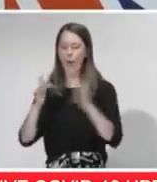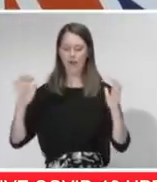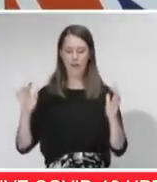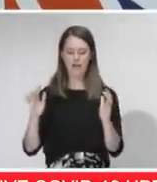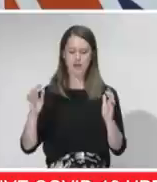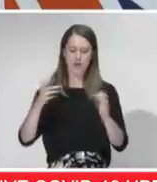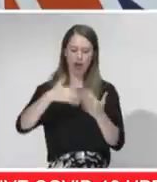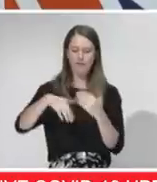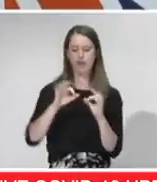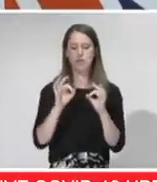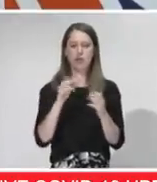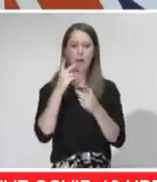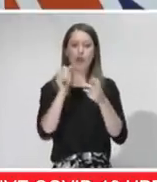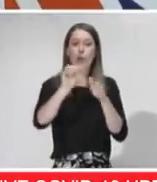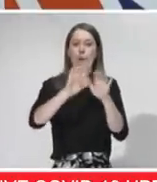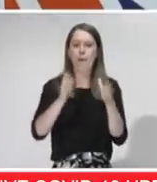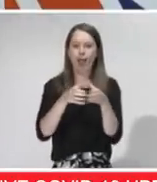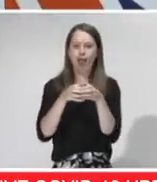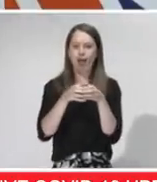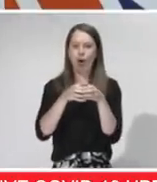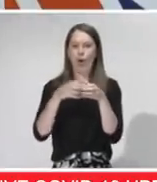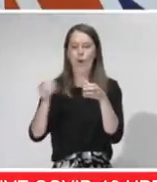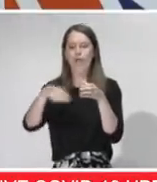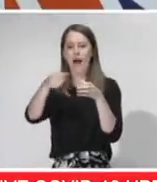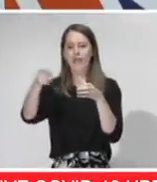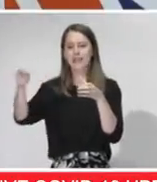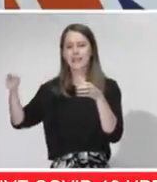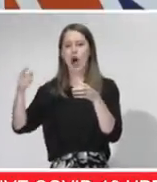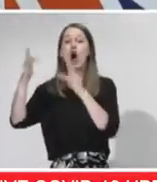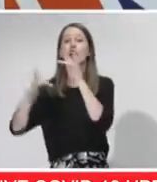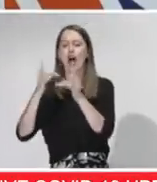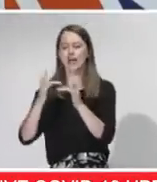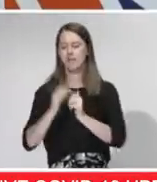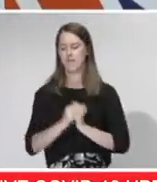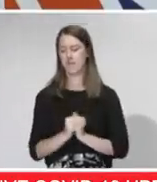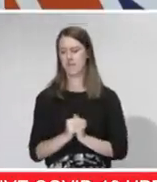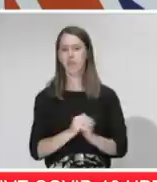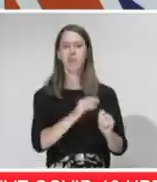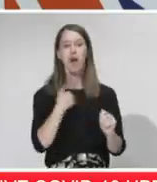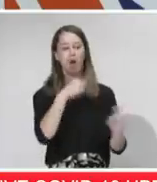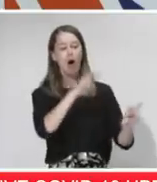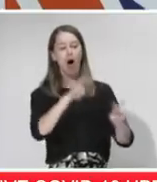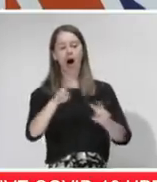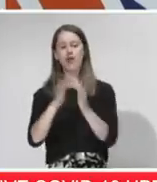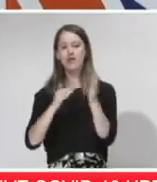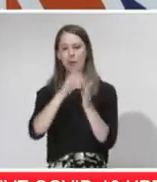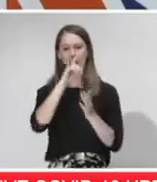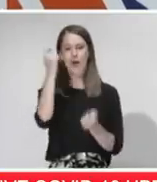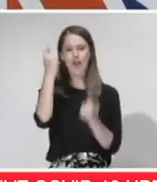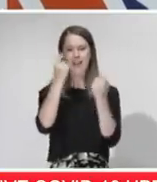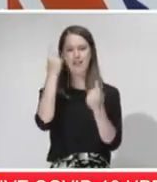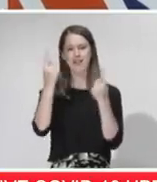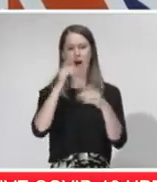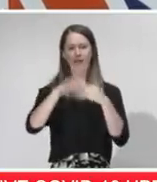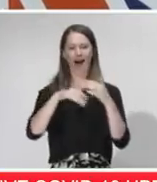together for a special meal either within your bubble or with others virtually. From what I've seen, New Zealanders have been pretty creative in the